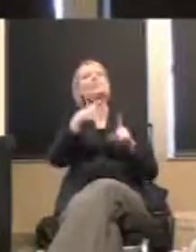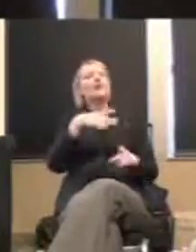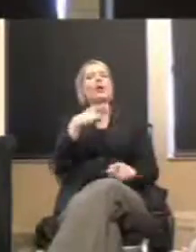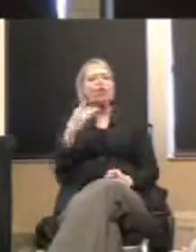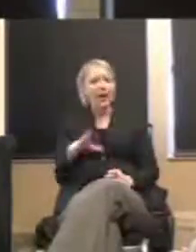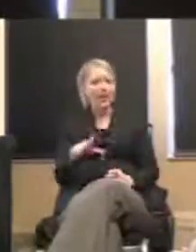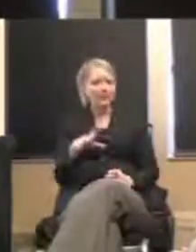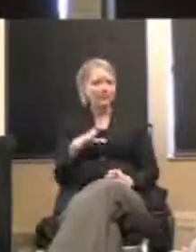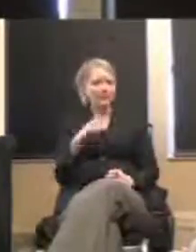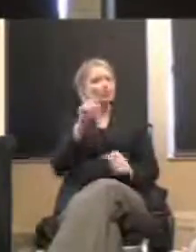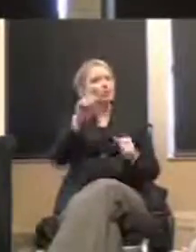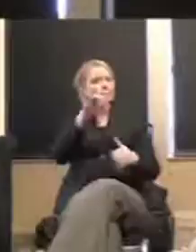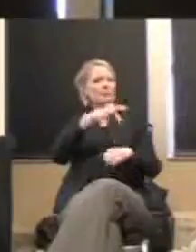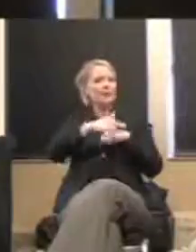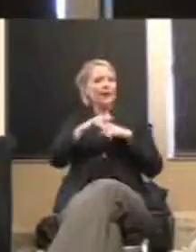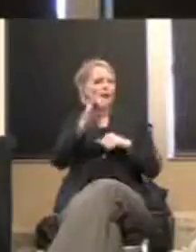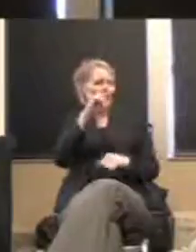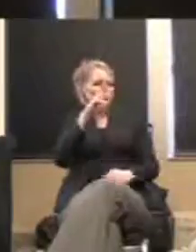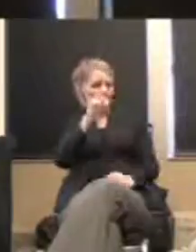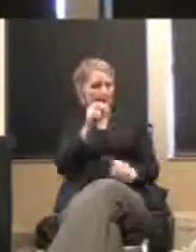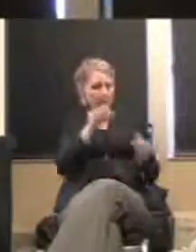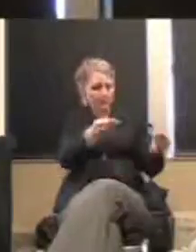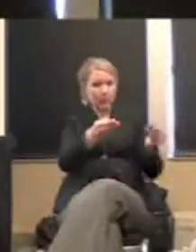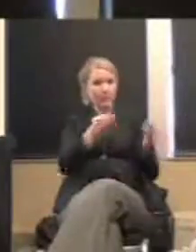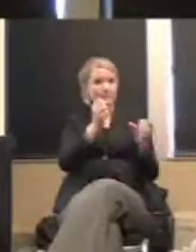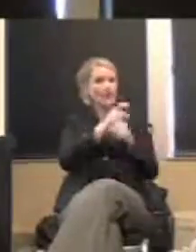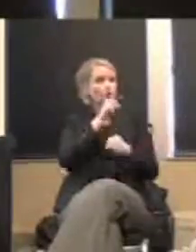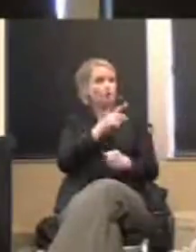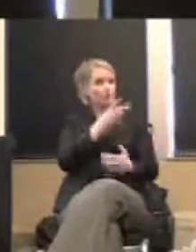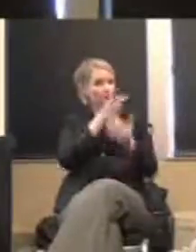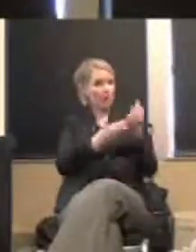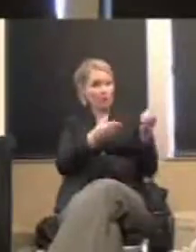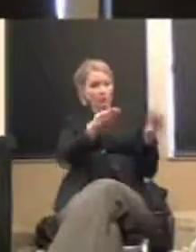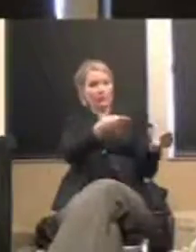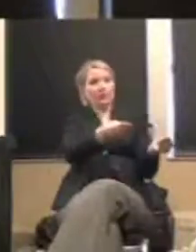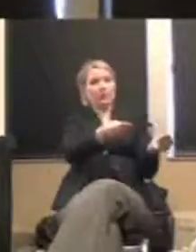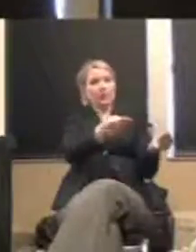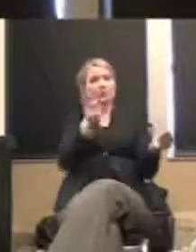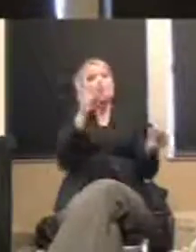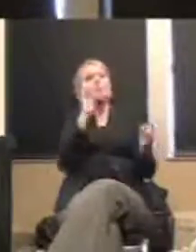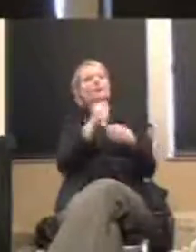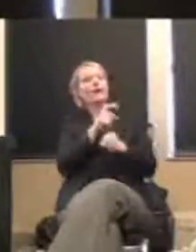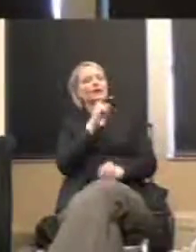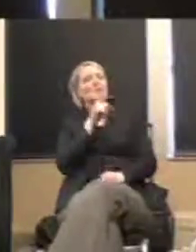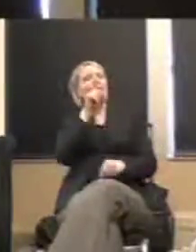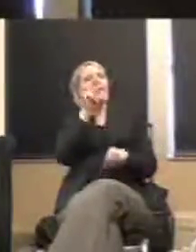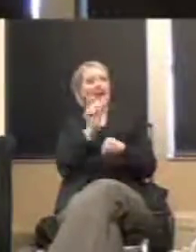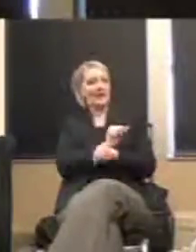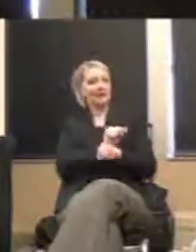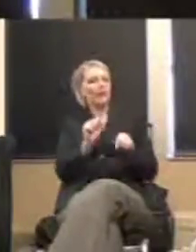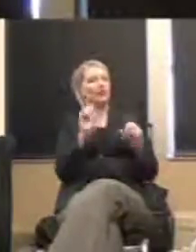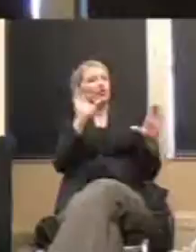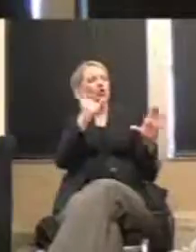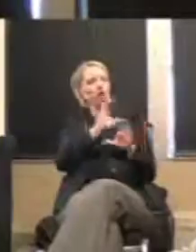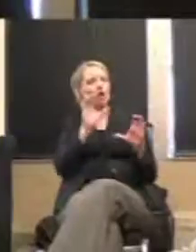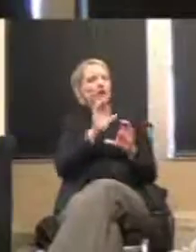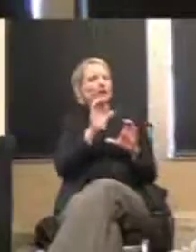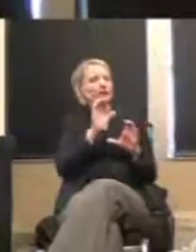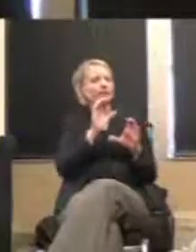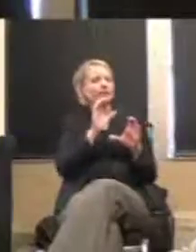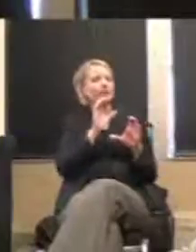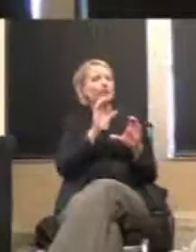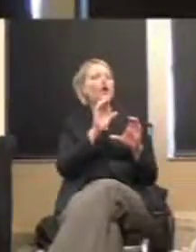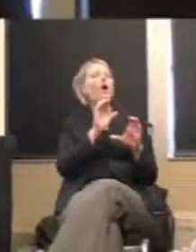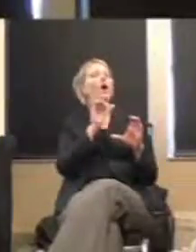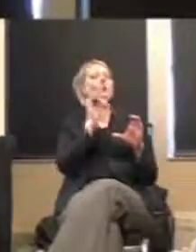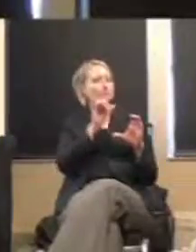icon. And what you want to do is you want to make sure you're going to have both items, and you're going to make sure that they actually are seeking out, discriminating